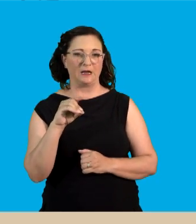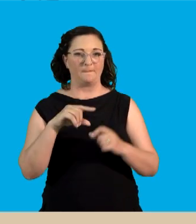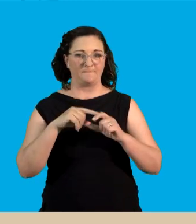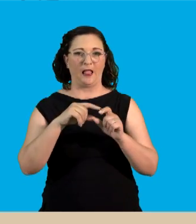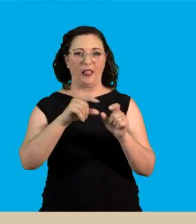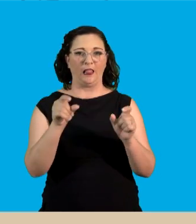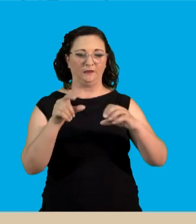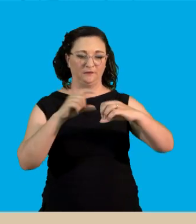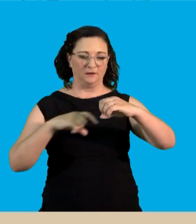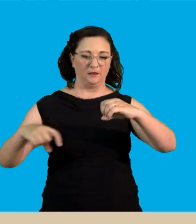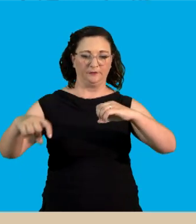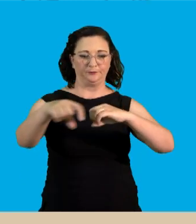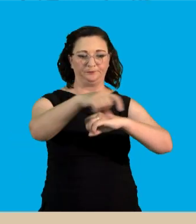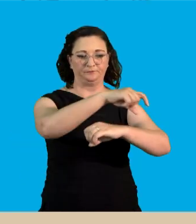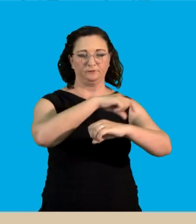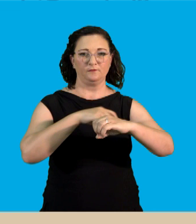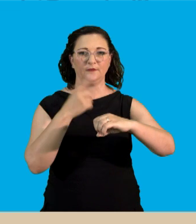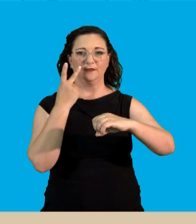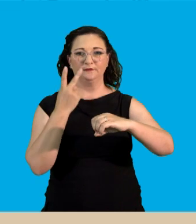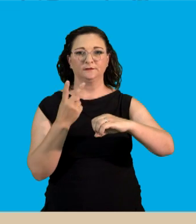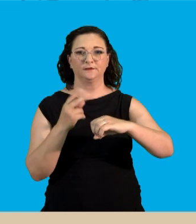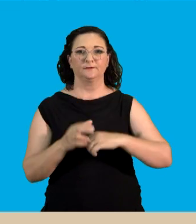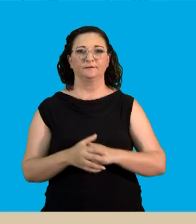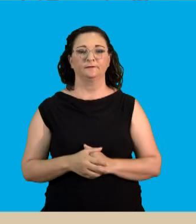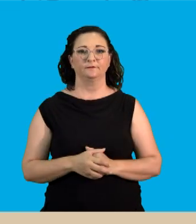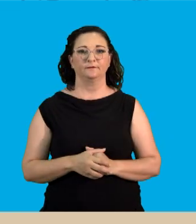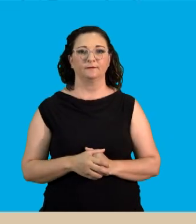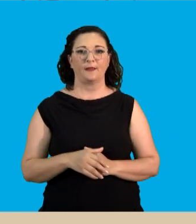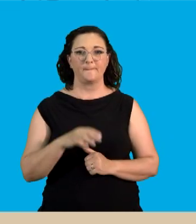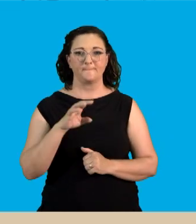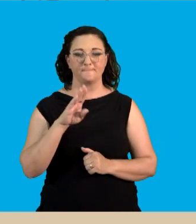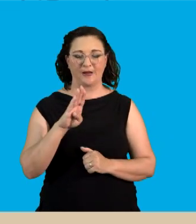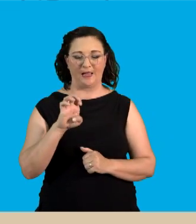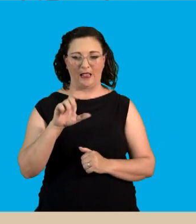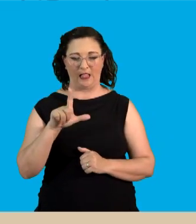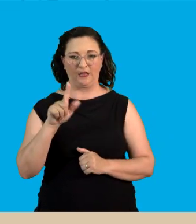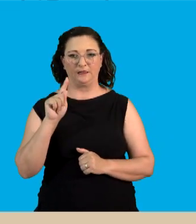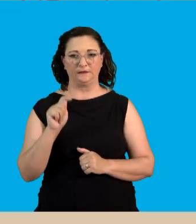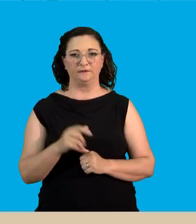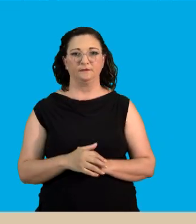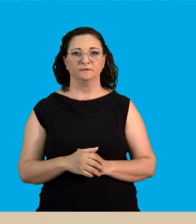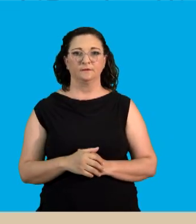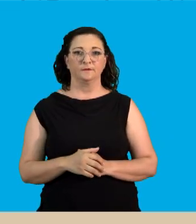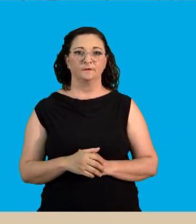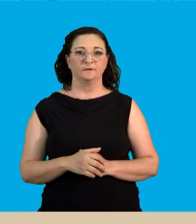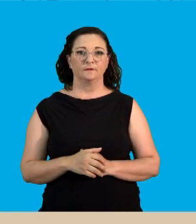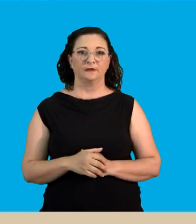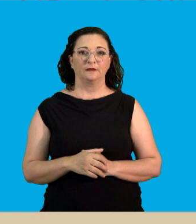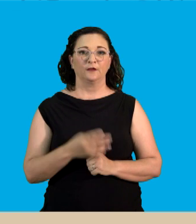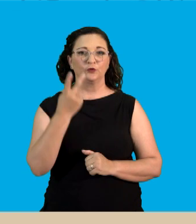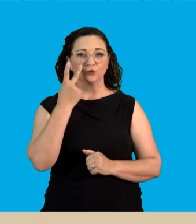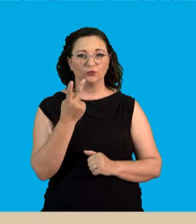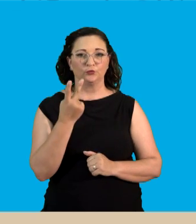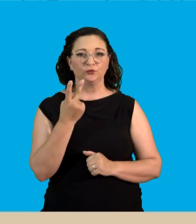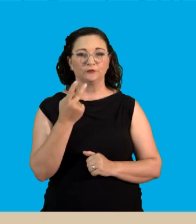asteroid belt. So the asteroid belt, okay, excuse me there, belt. The